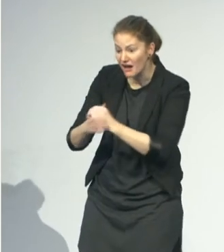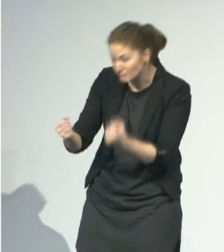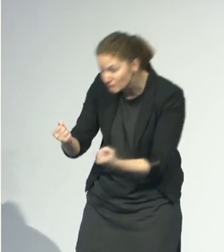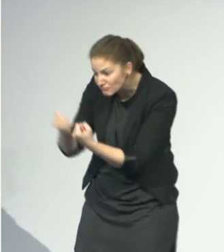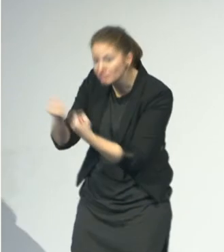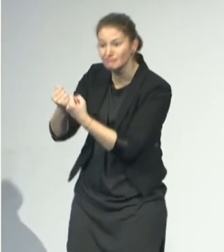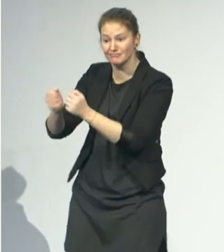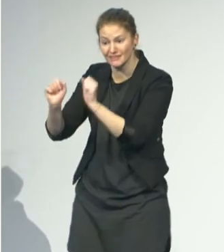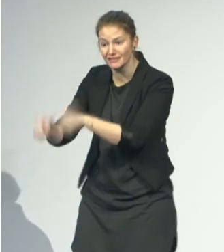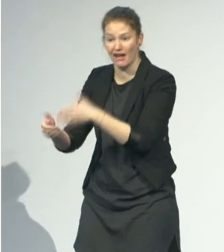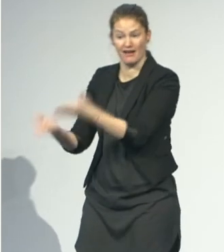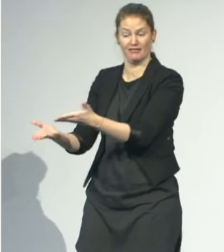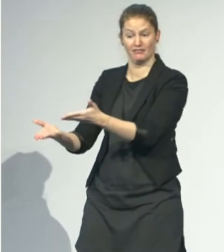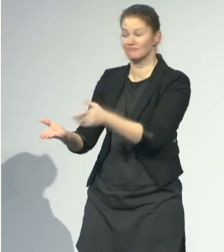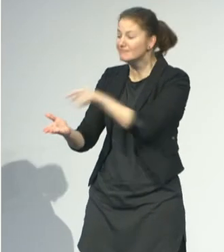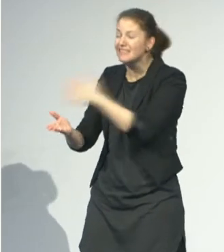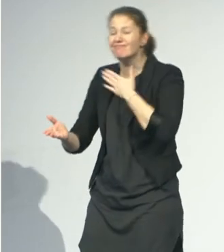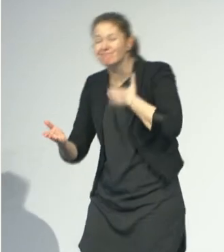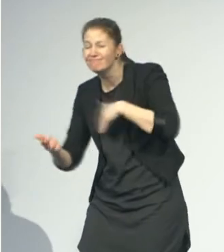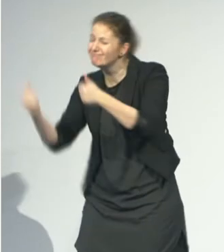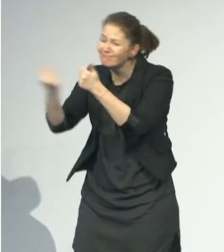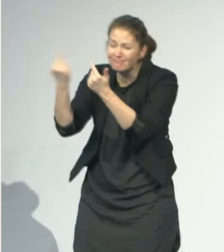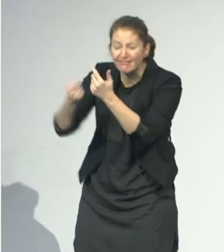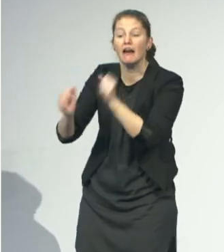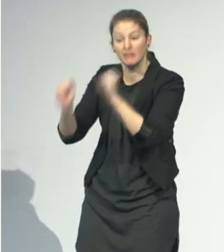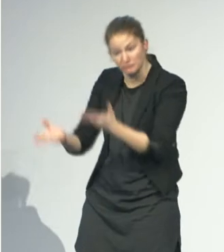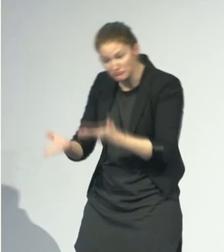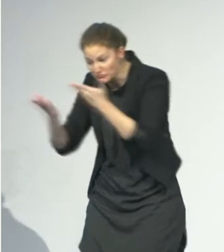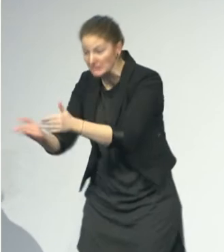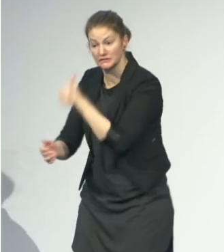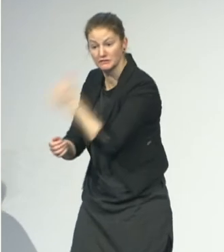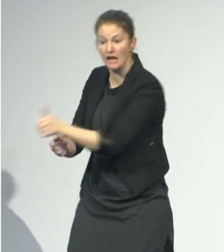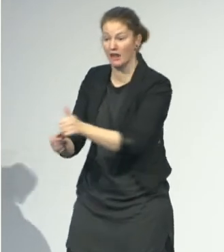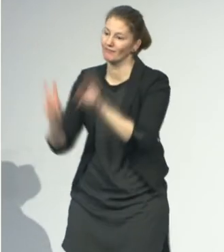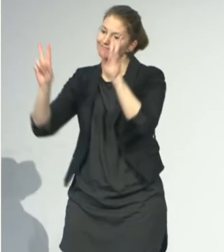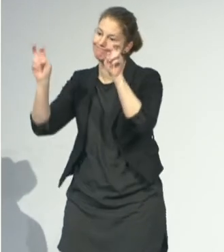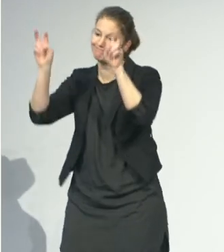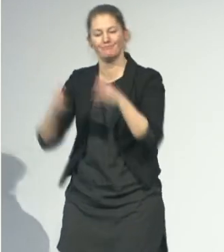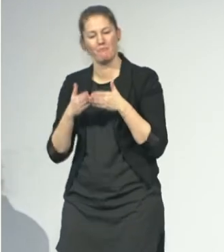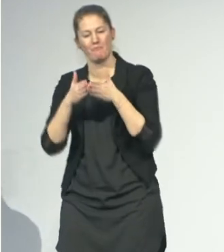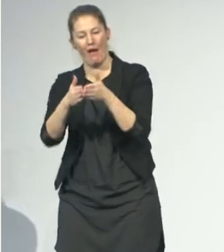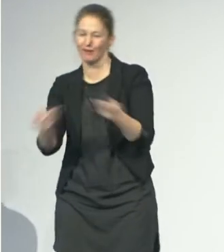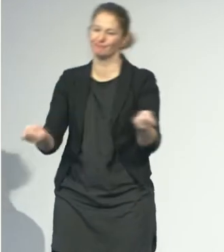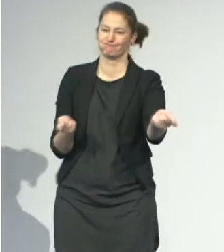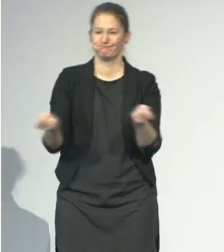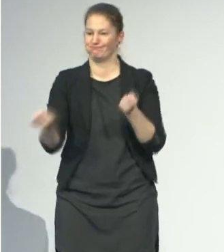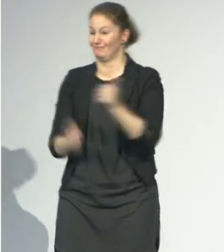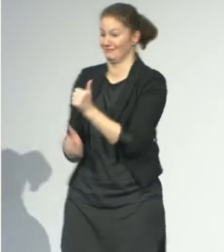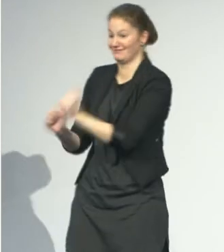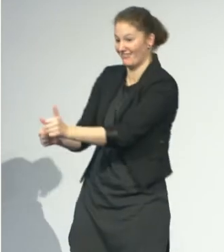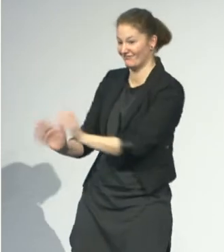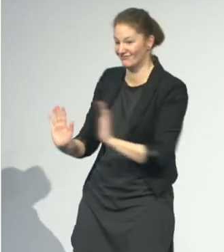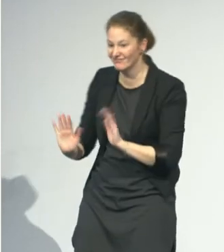fact, the captains of their own ships. Great. Thank you very much. Lourdes. Okay.